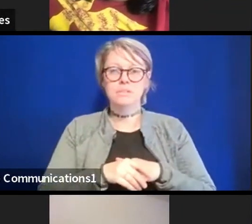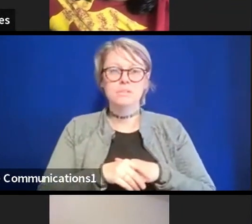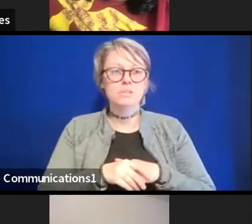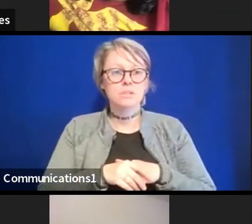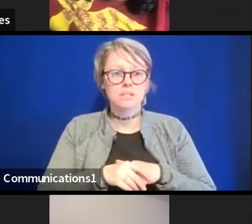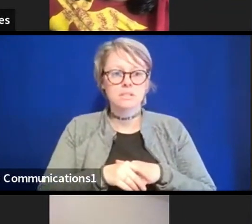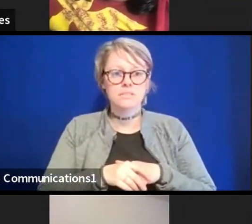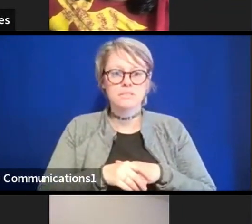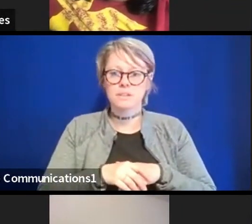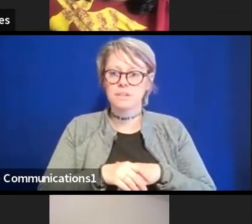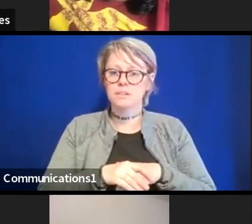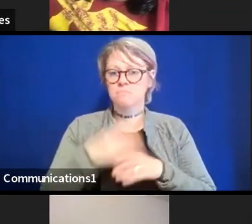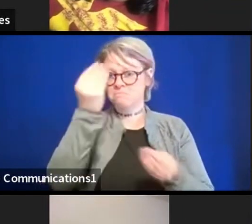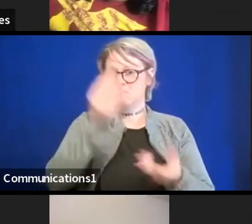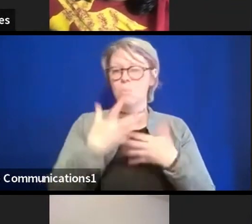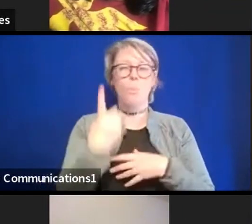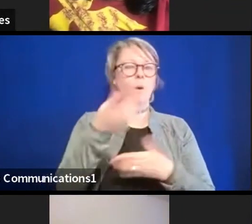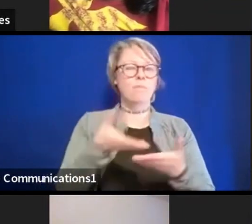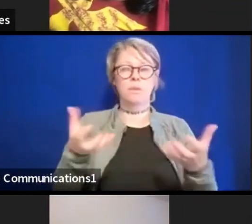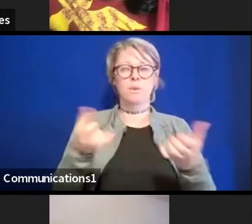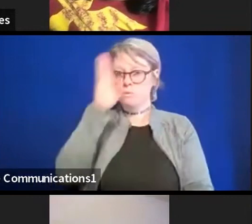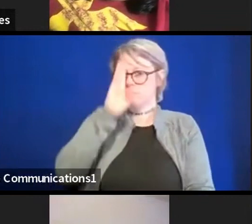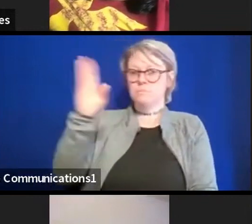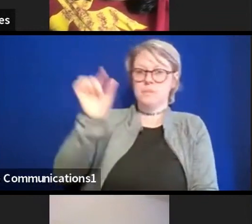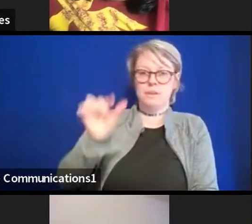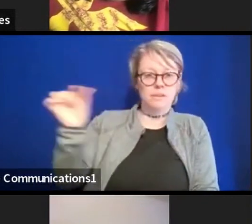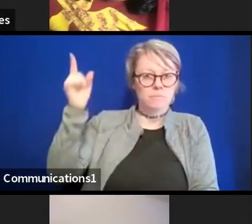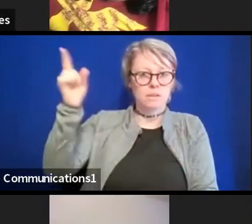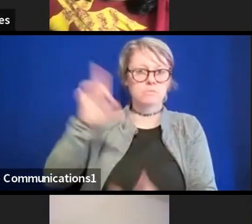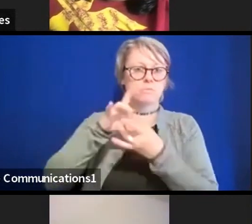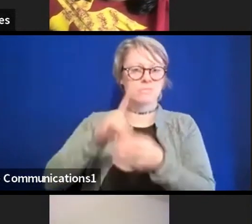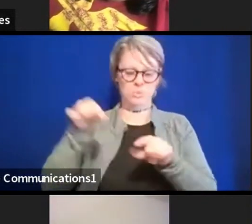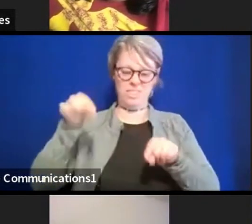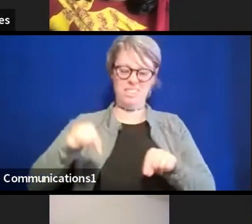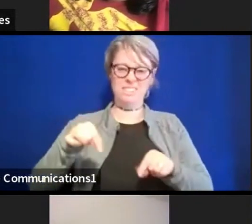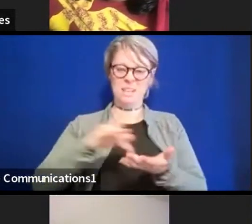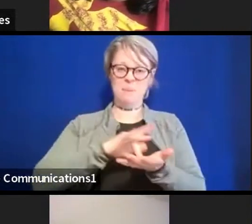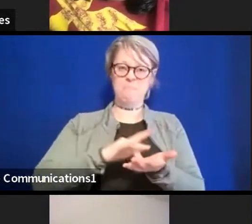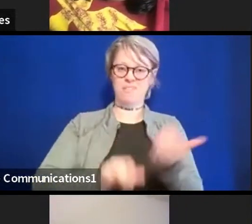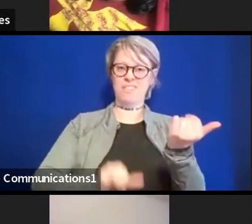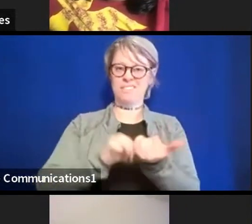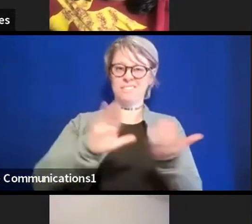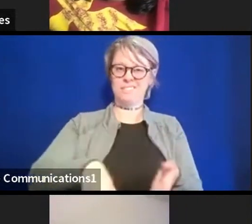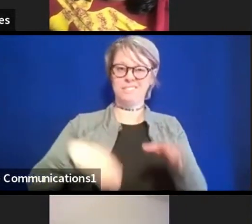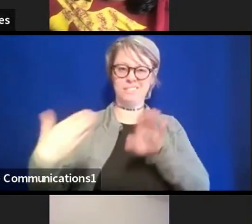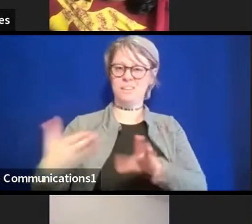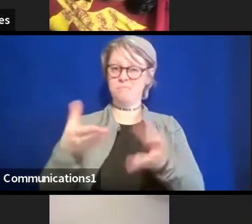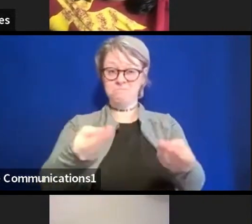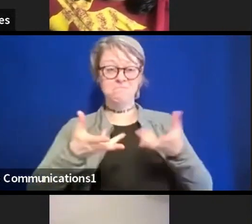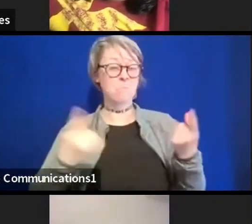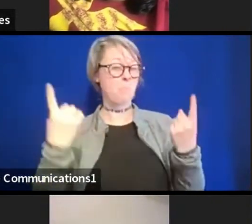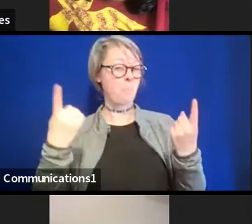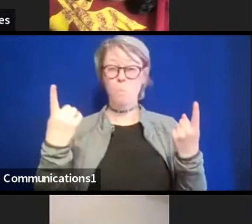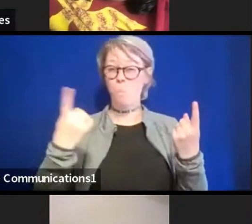the one thing you want to tell the government about this medical assistance in dying. Is there one thing you want to say